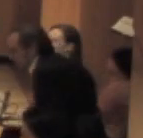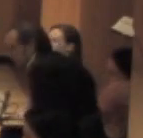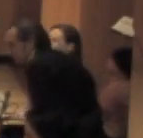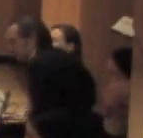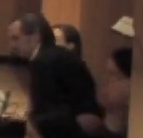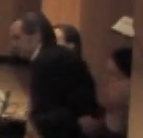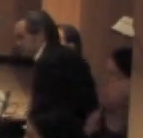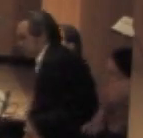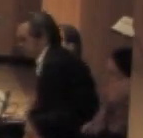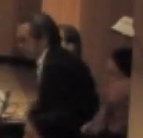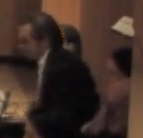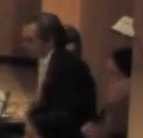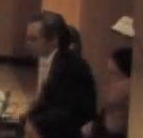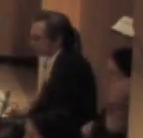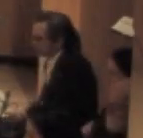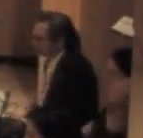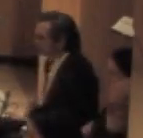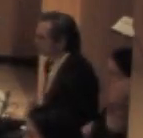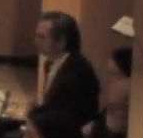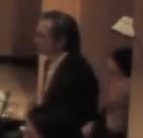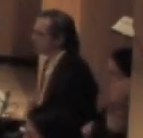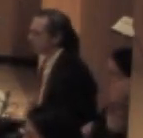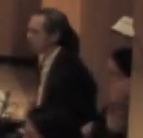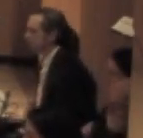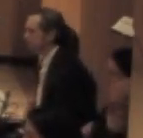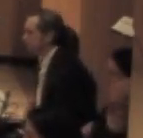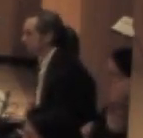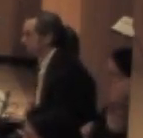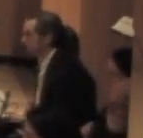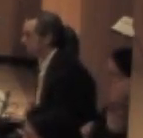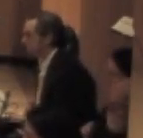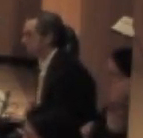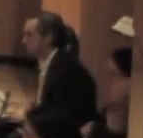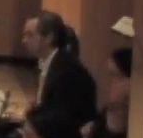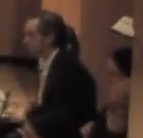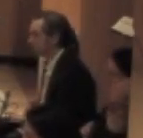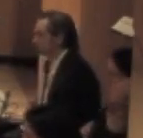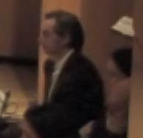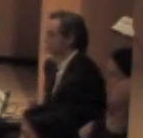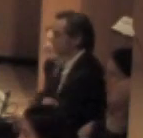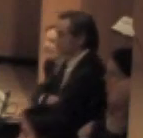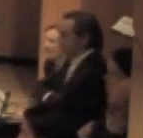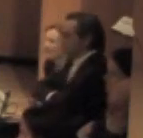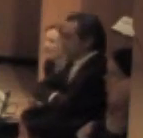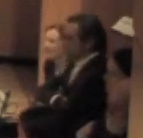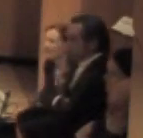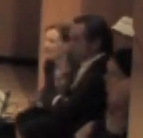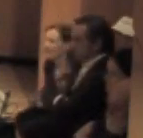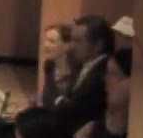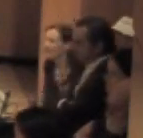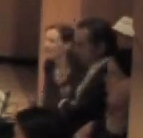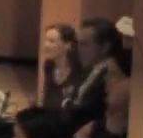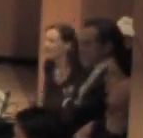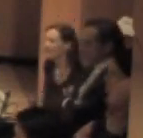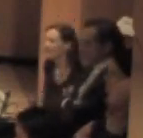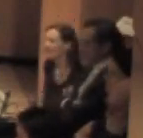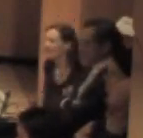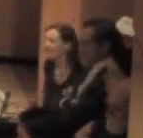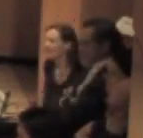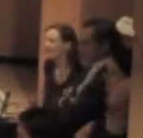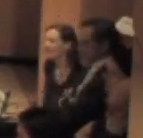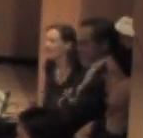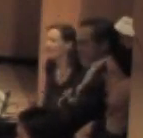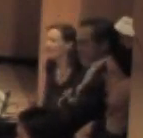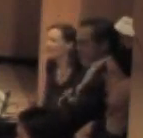possible the friend goes and sits down on the sofa maybe yeah I think yeah